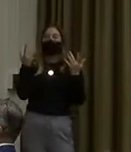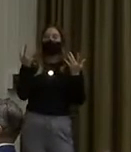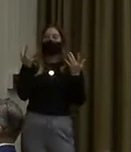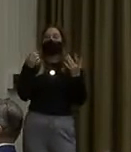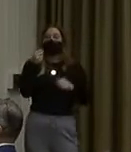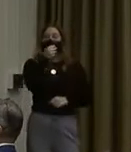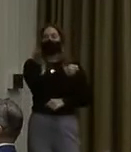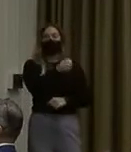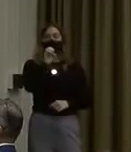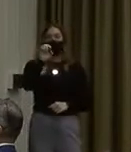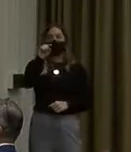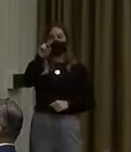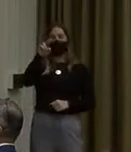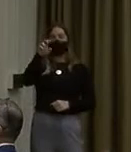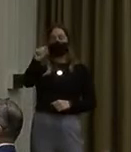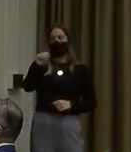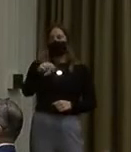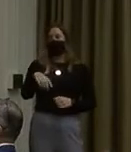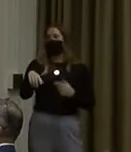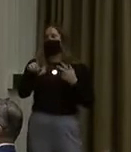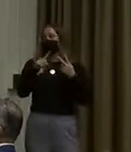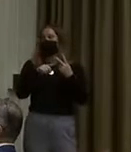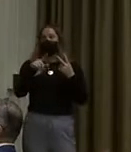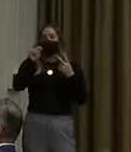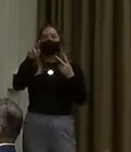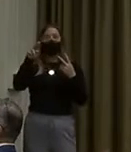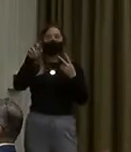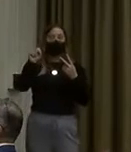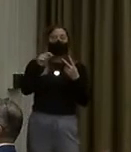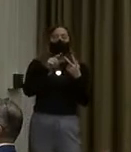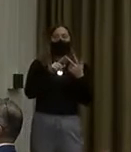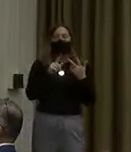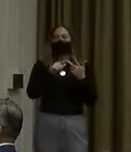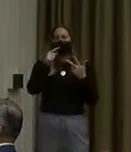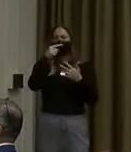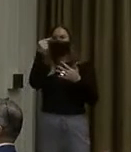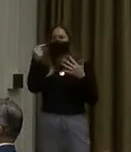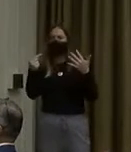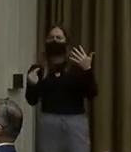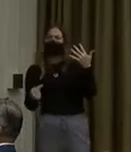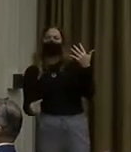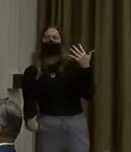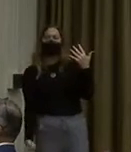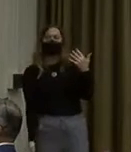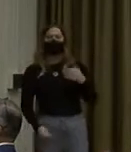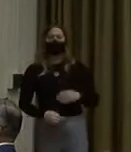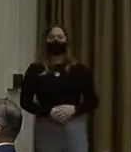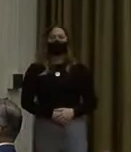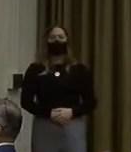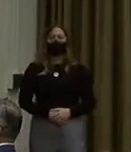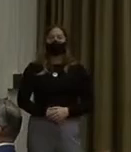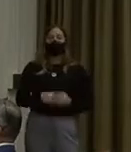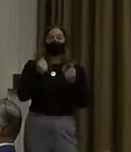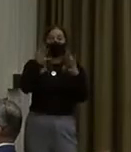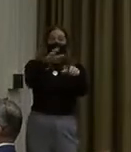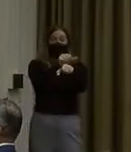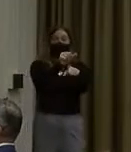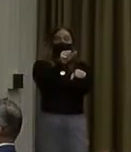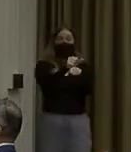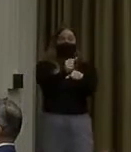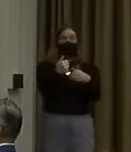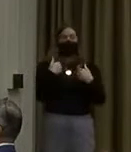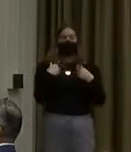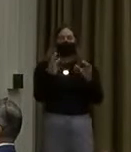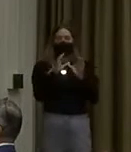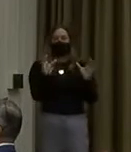American Heart Association, AT&T, CVS, Fresh Market, Mass General Hospital, to name a few. And these workplaces receive this